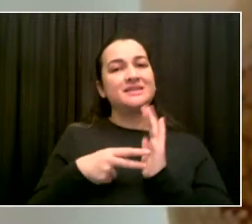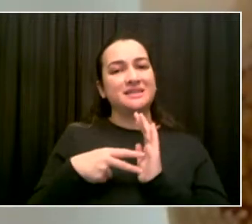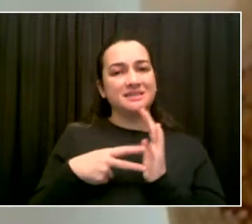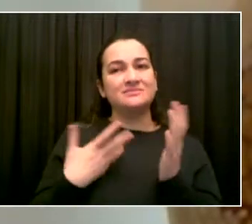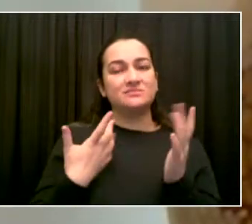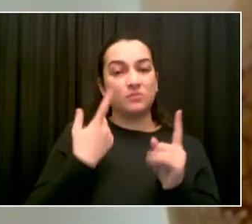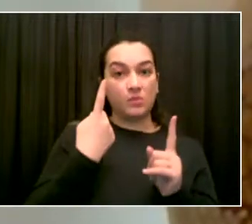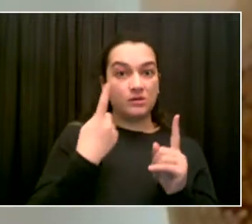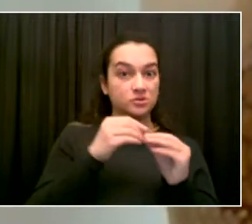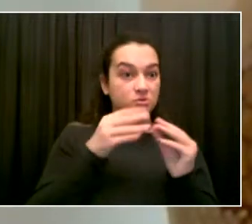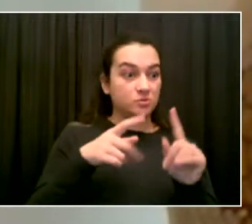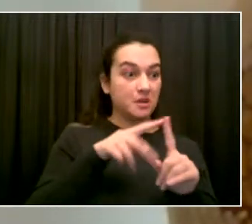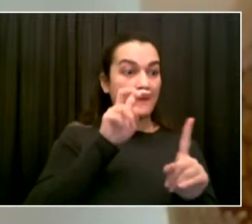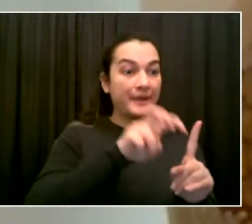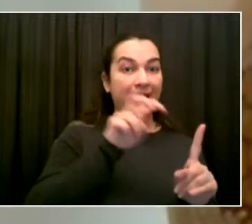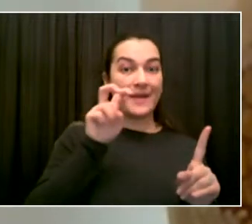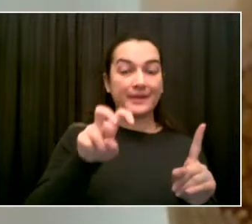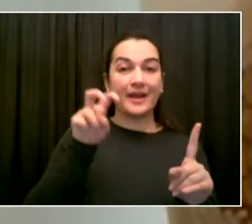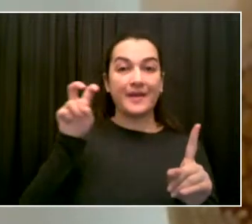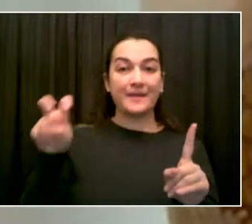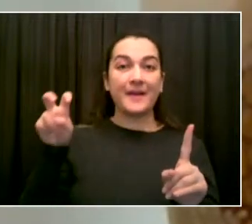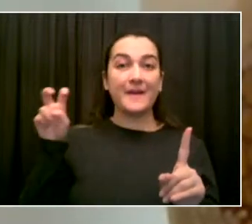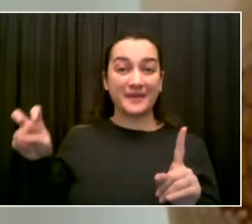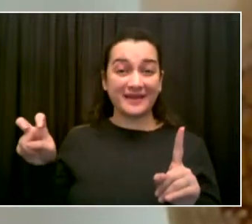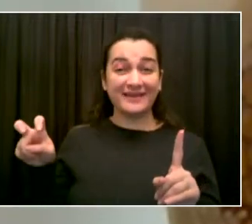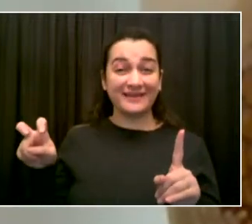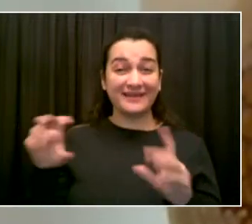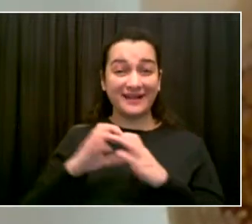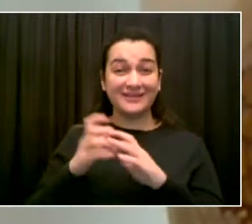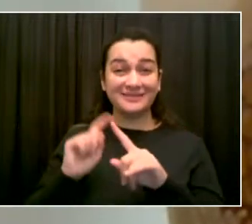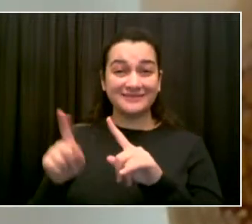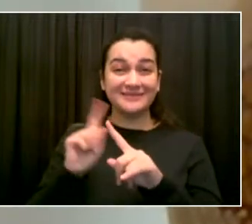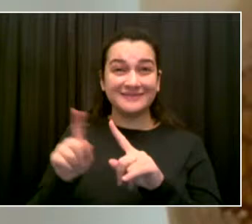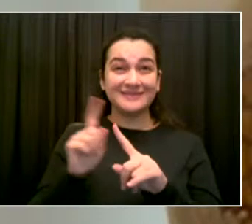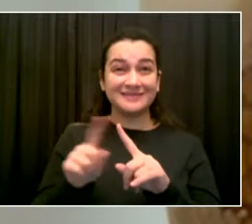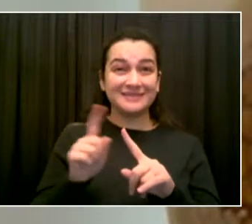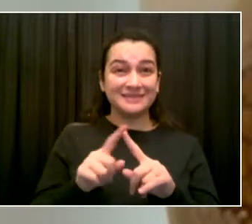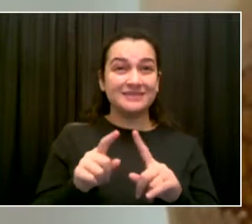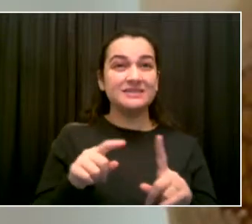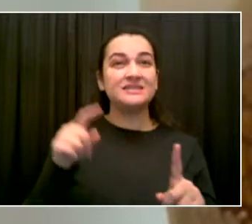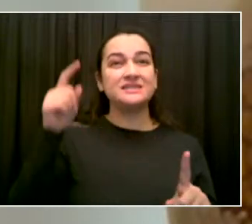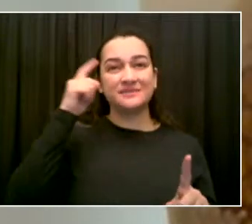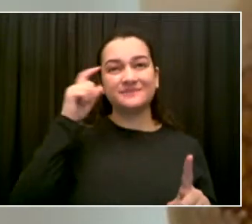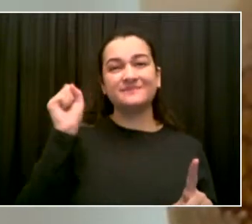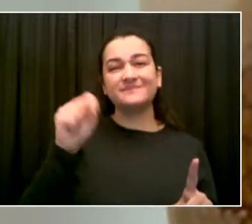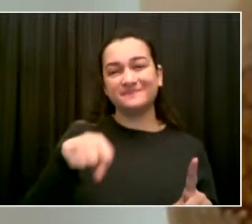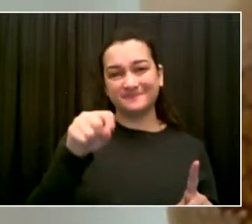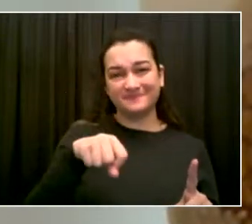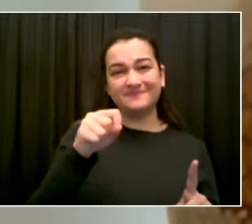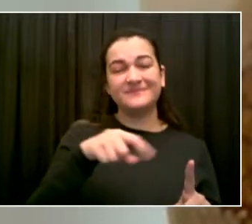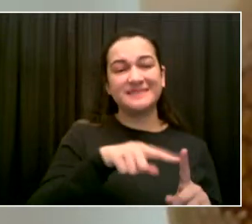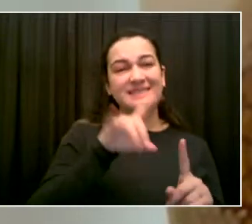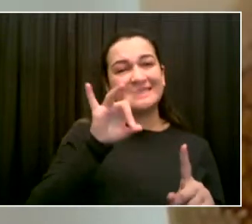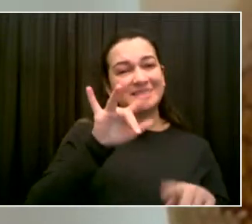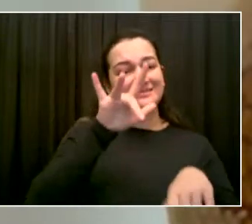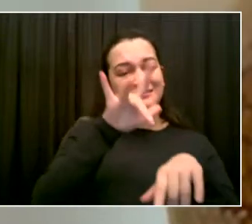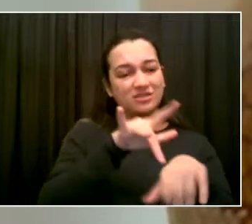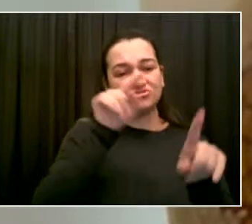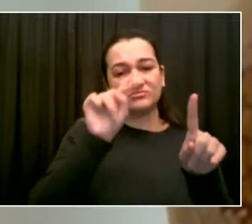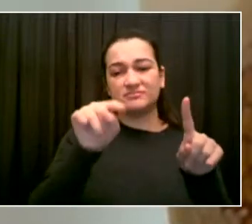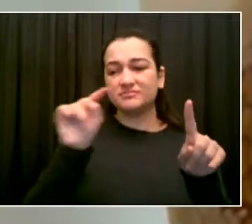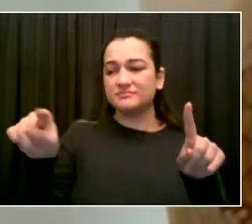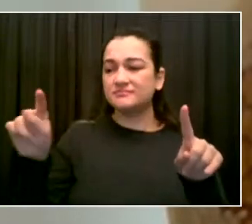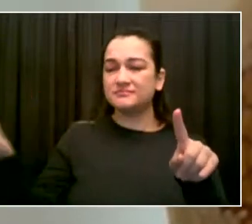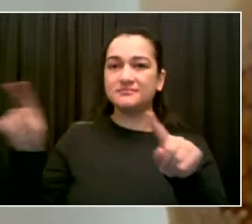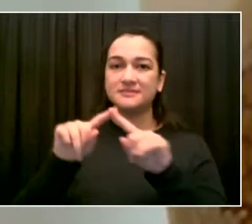those classrooms would be considered exposed. It's one of the reasons that pods are so important, particularly in the younger years, but obviously becomes much